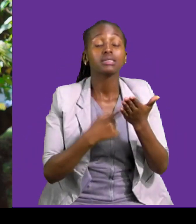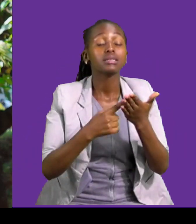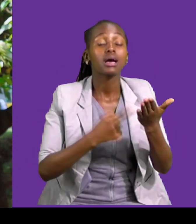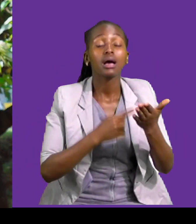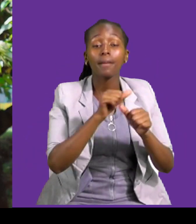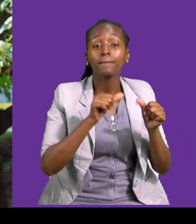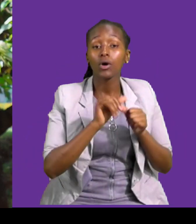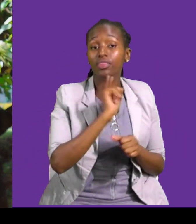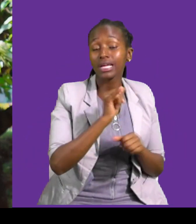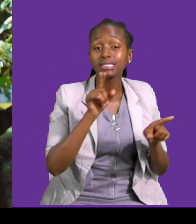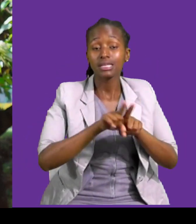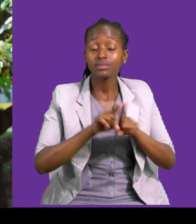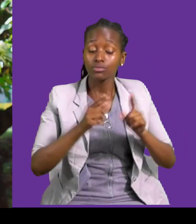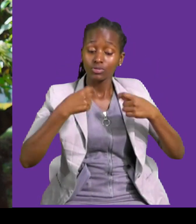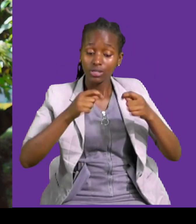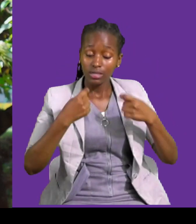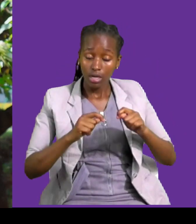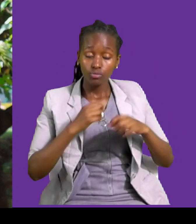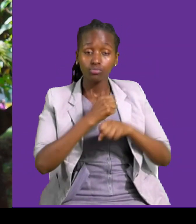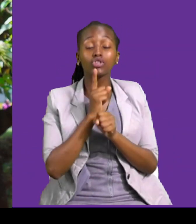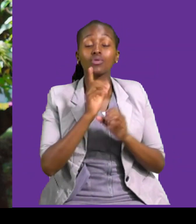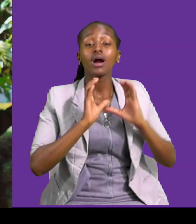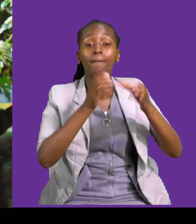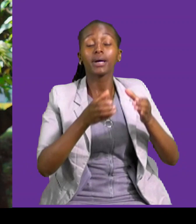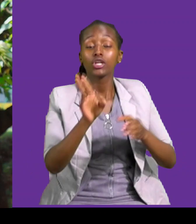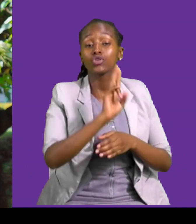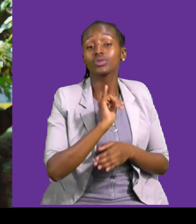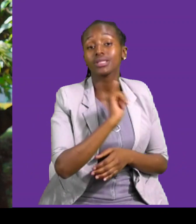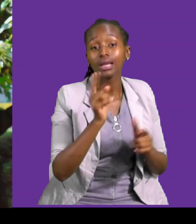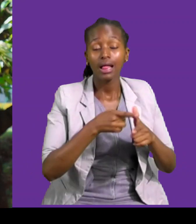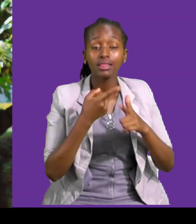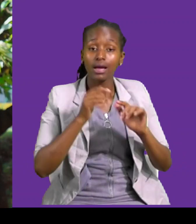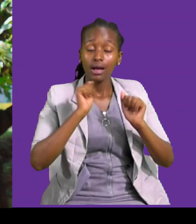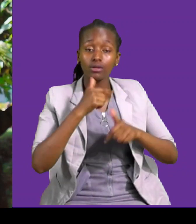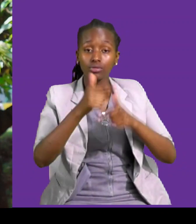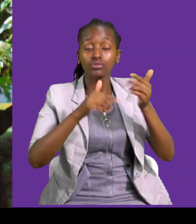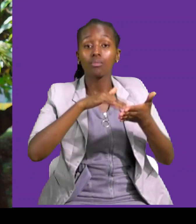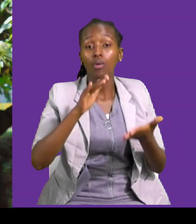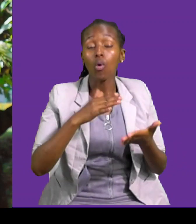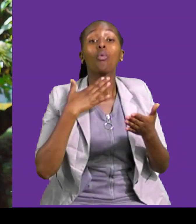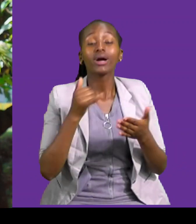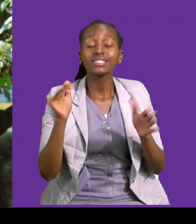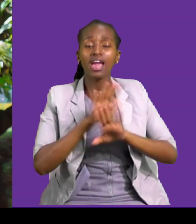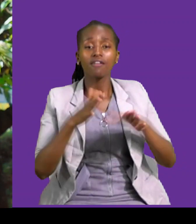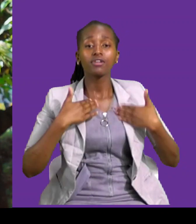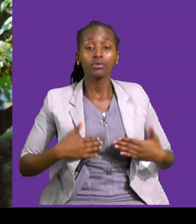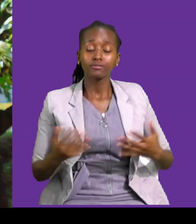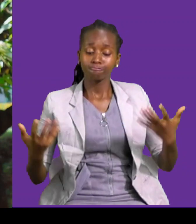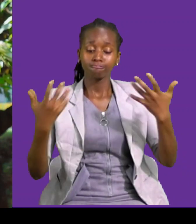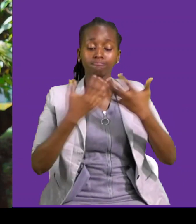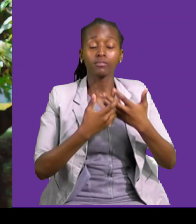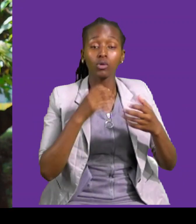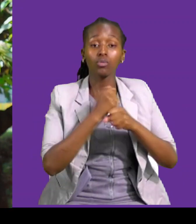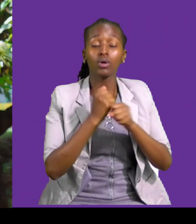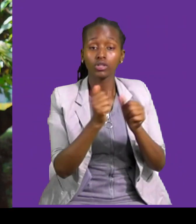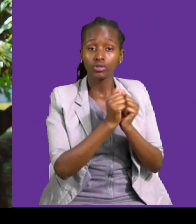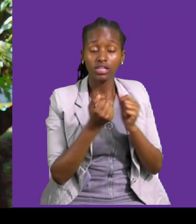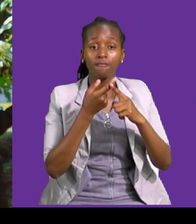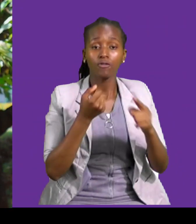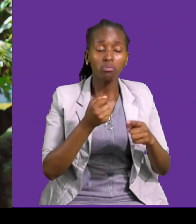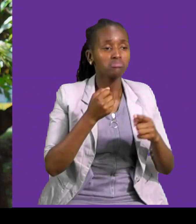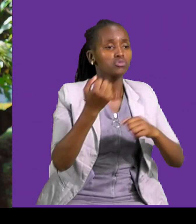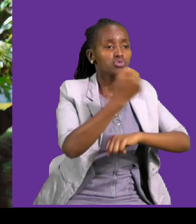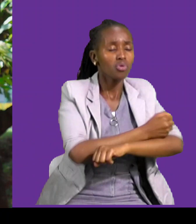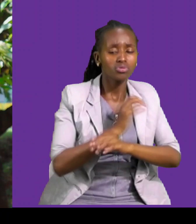for that to have to collect the data. So basically we have to start the discussion, and that's our role here, to bring all the players together, from academics to professionals, to be able to discuss,